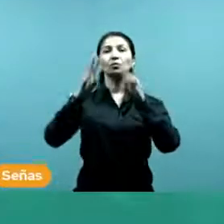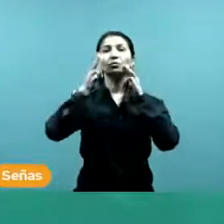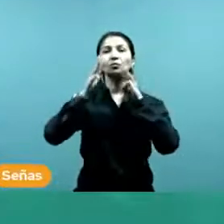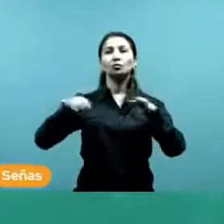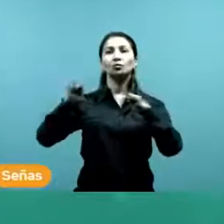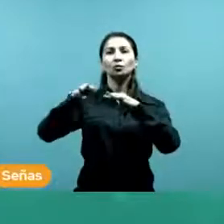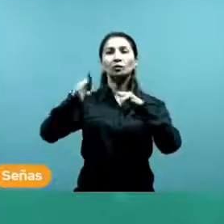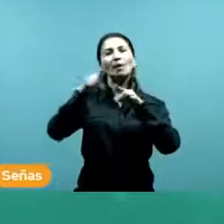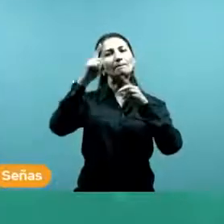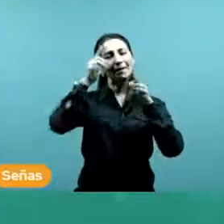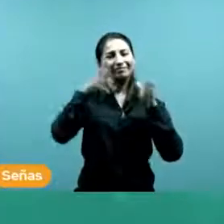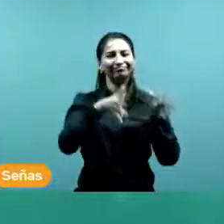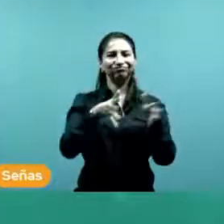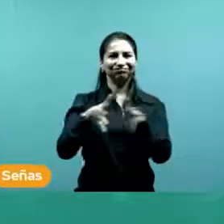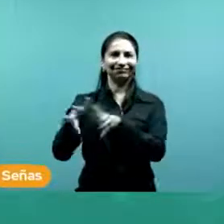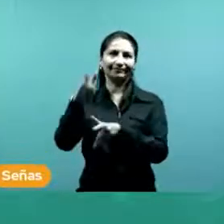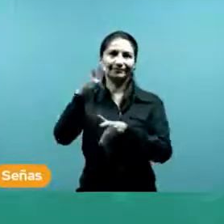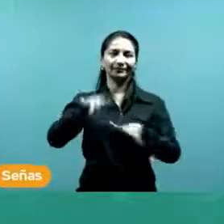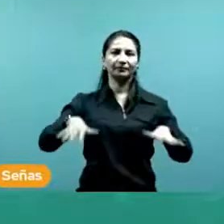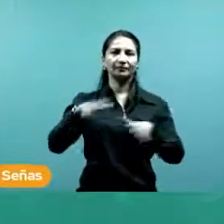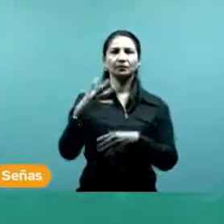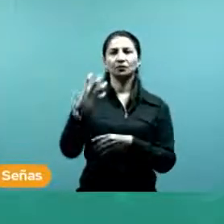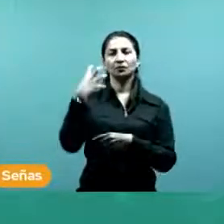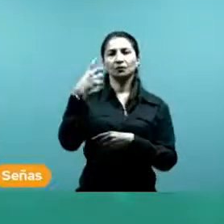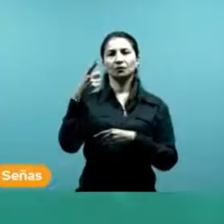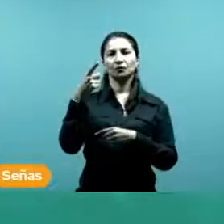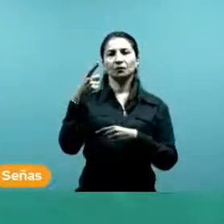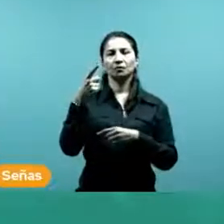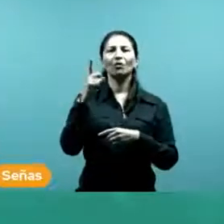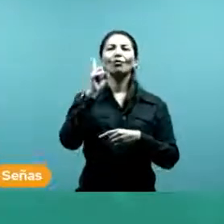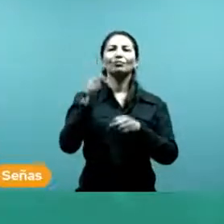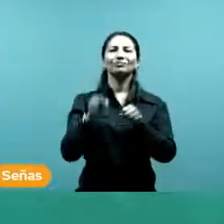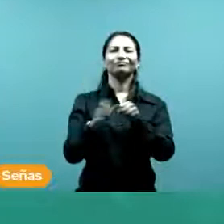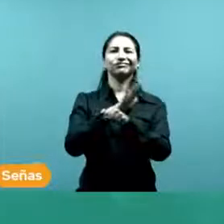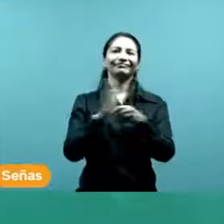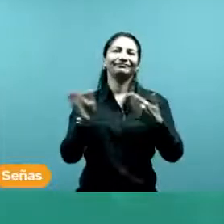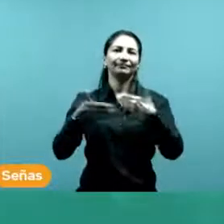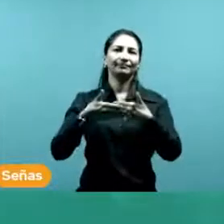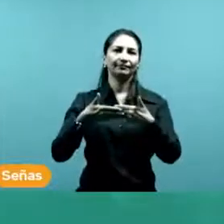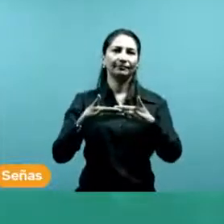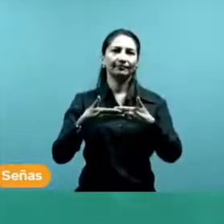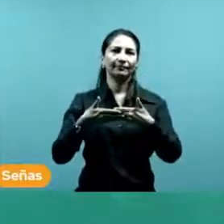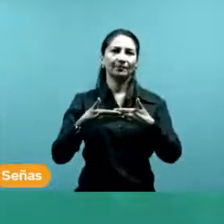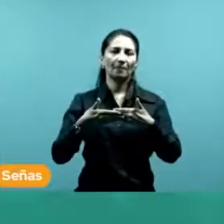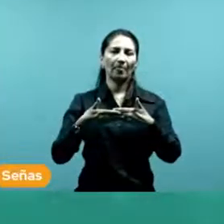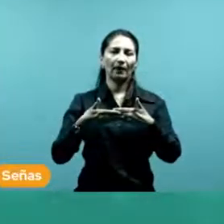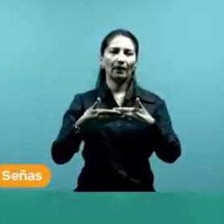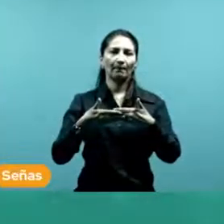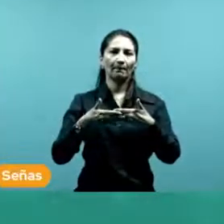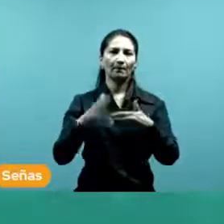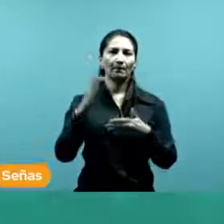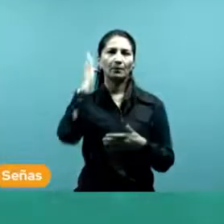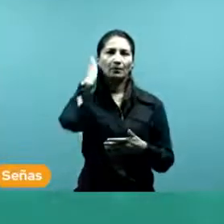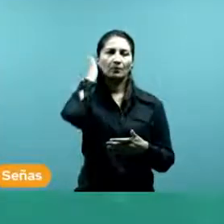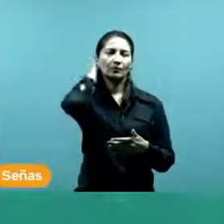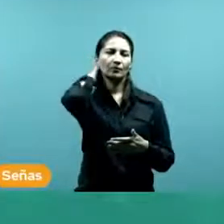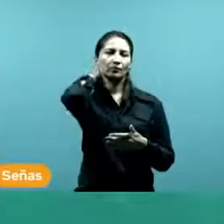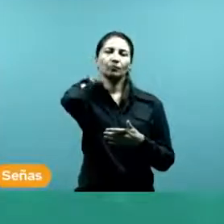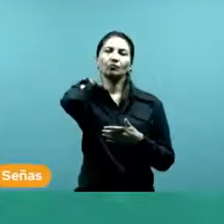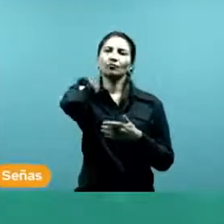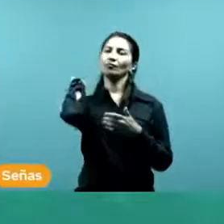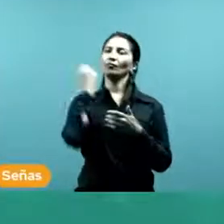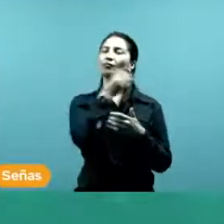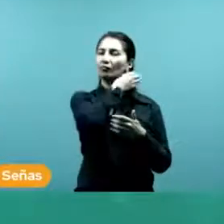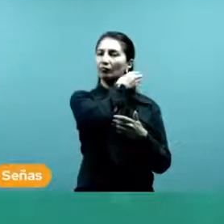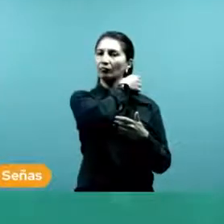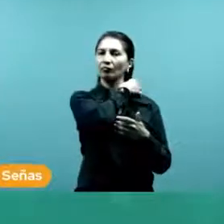COVID pandemic started, we've opened antes de que empezara la pandemia, center for education with many lecture halls,